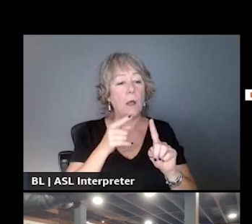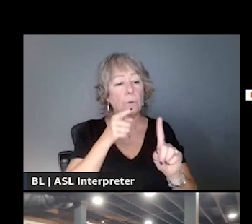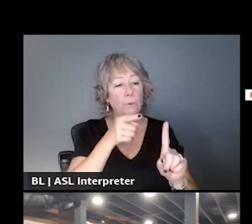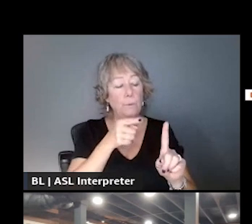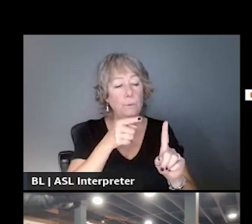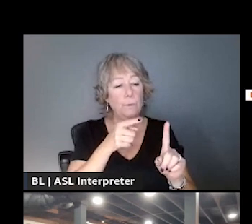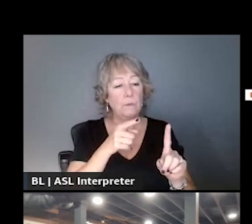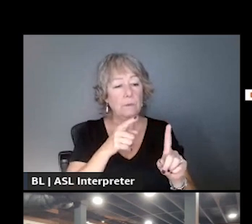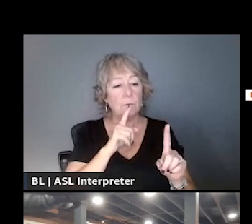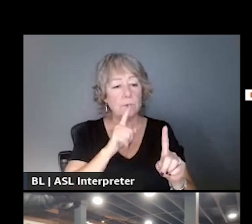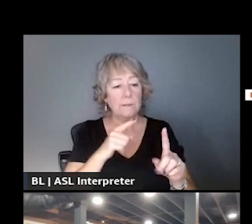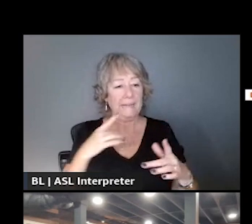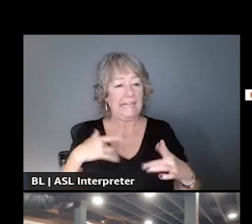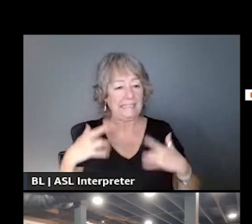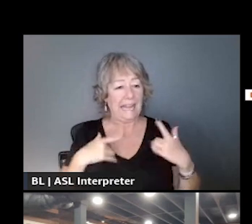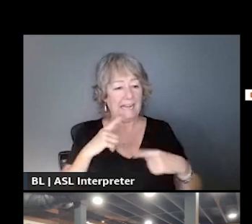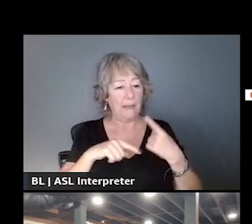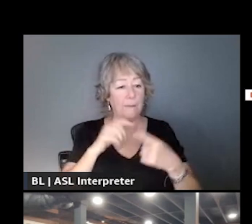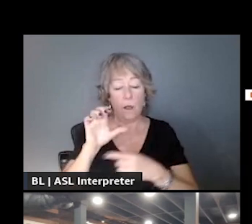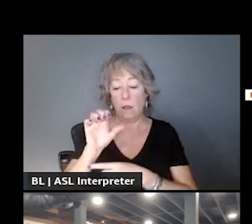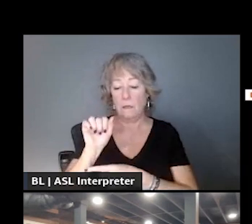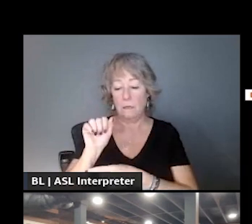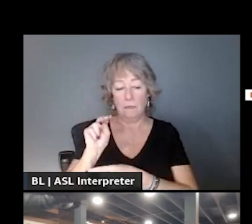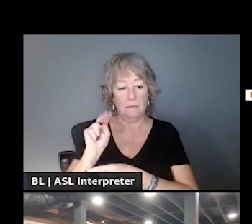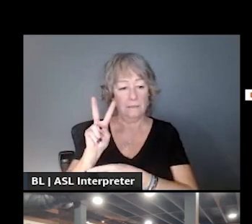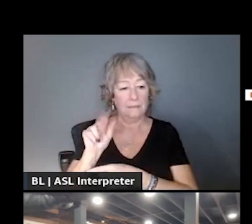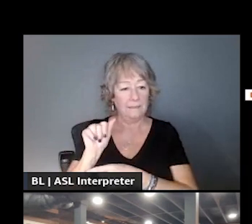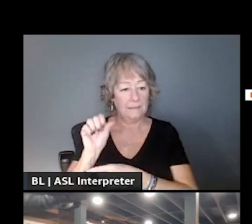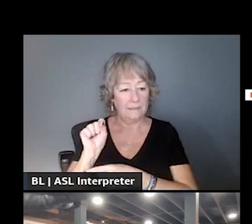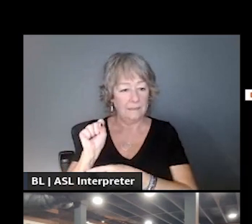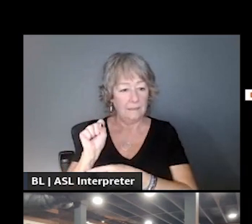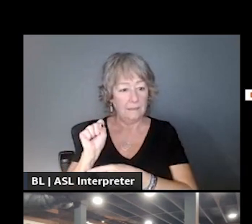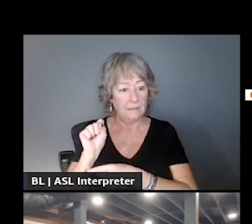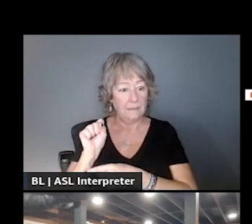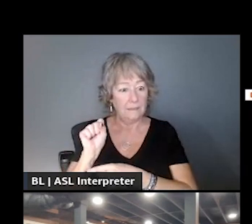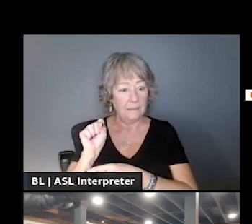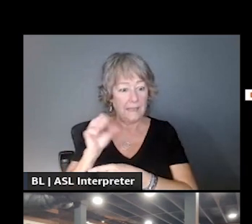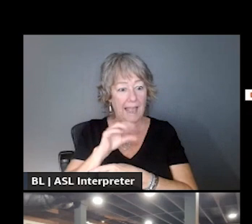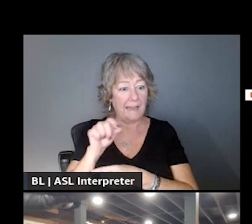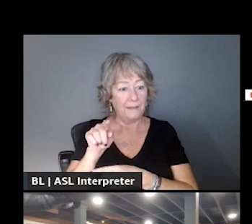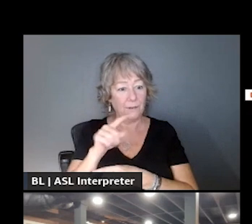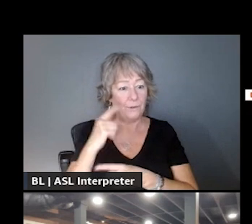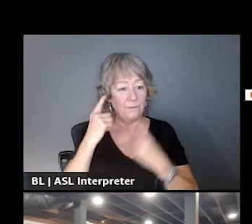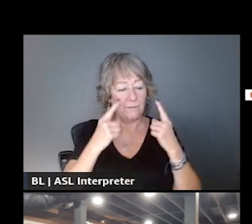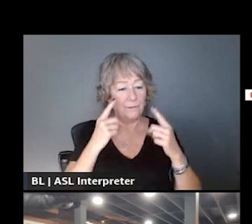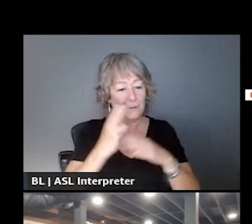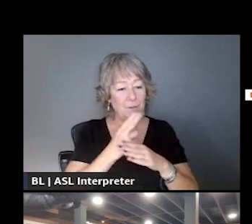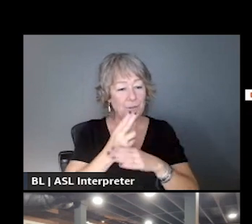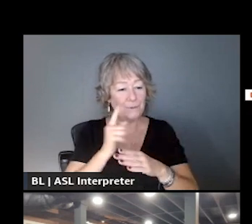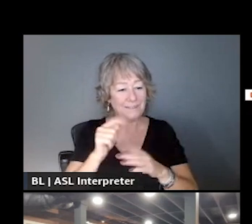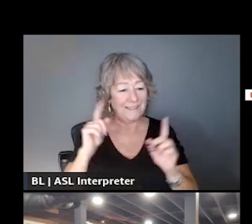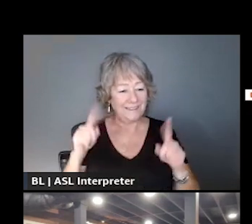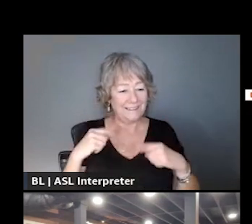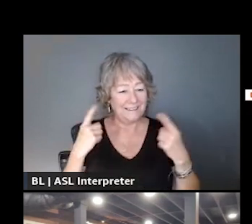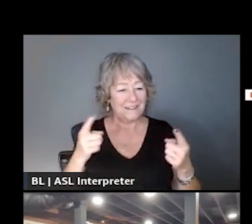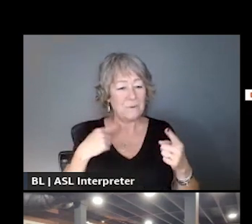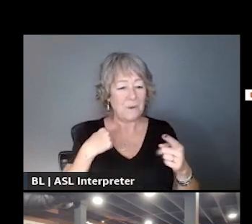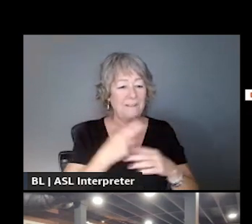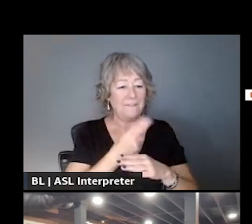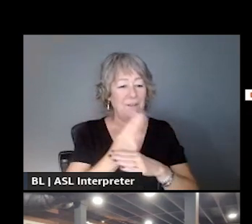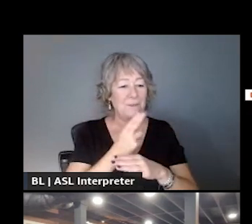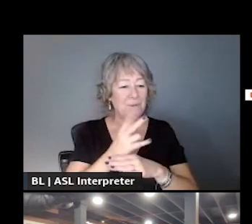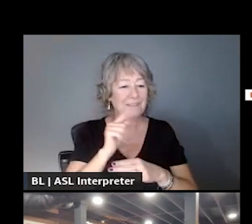have been excited about Canvas and you've used it for your business analysis. I've also used it as well